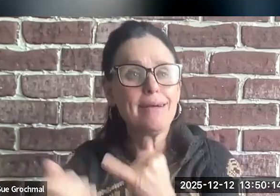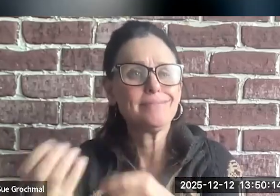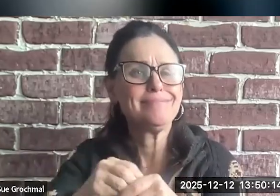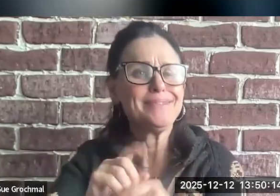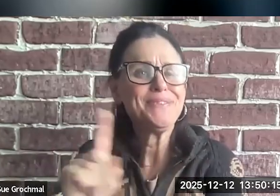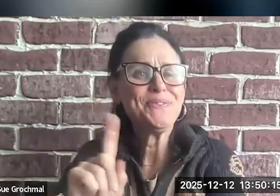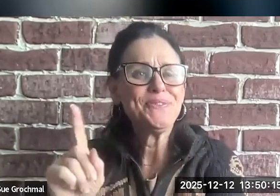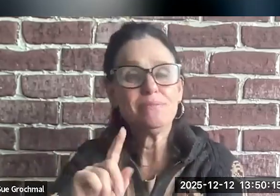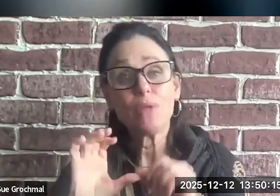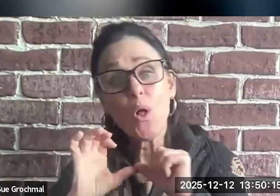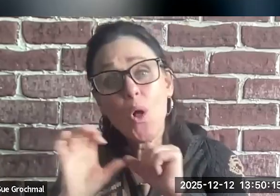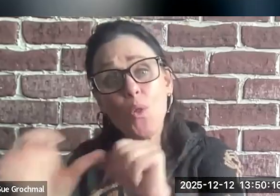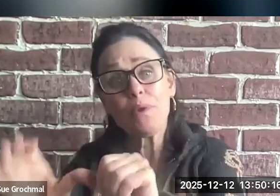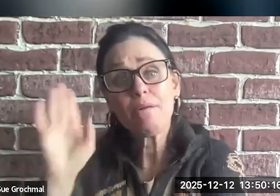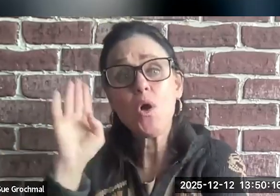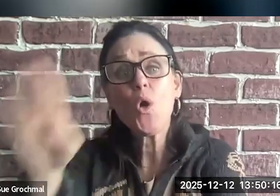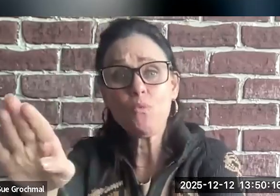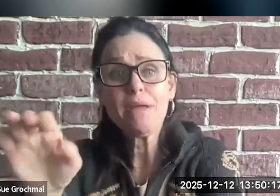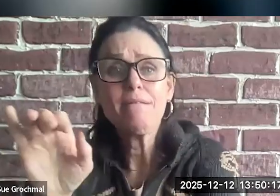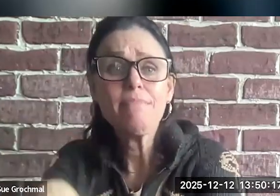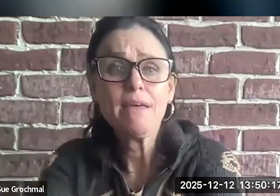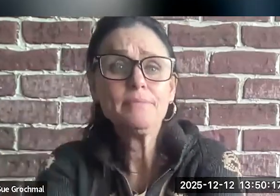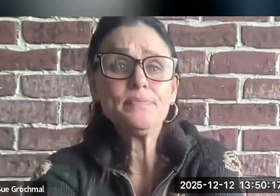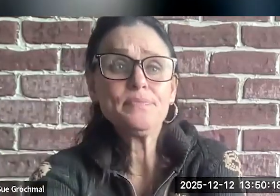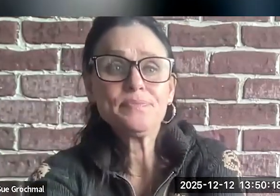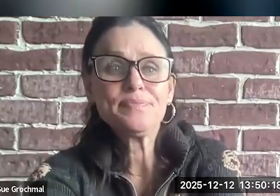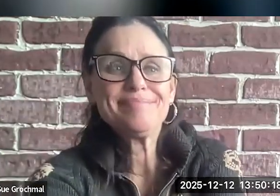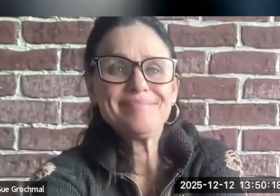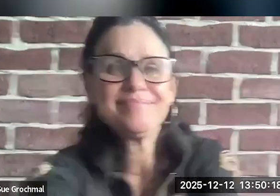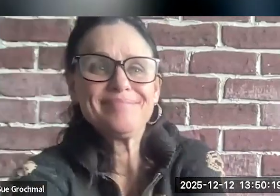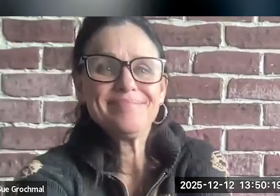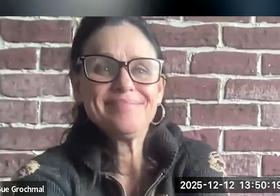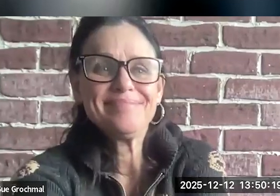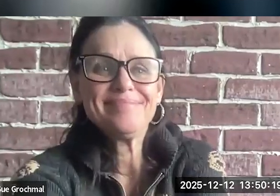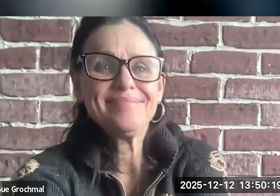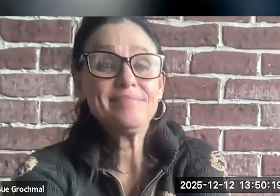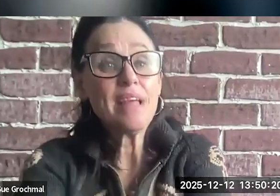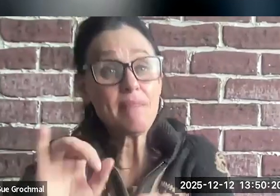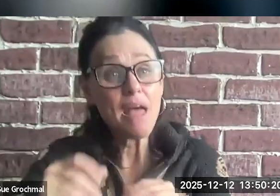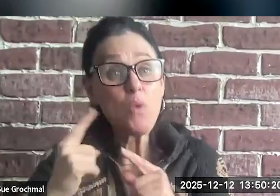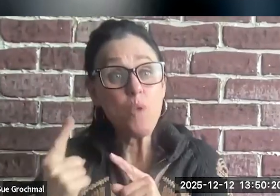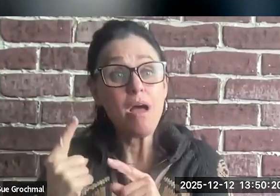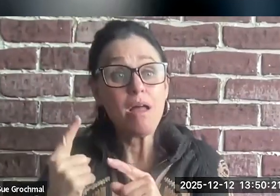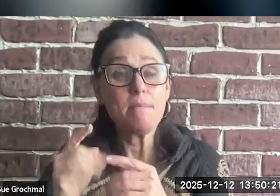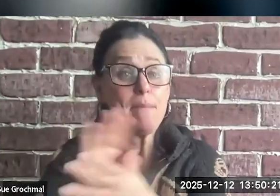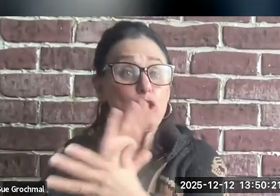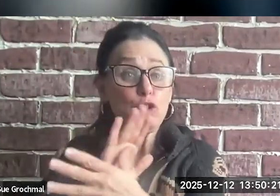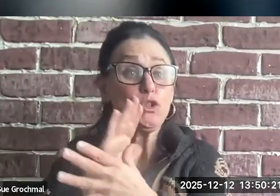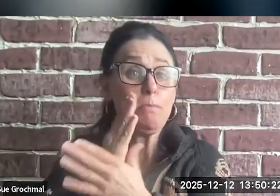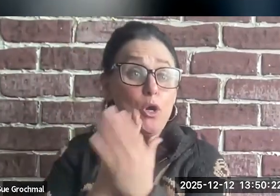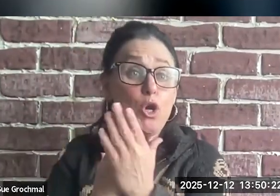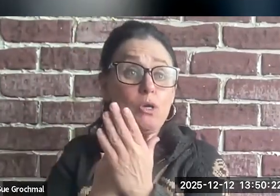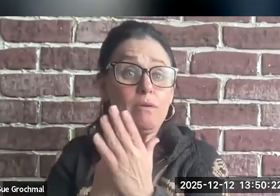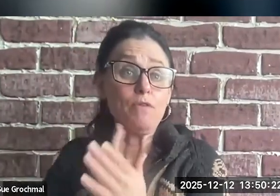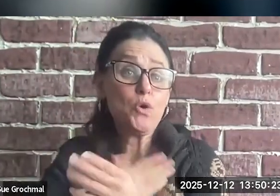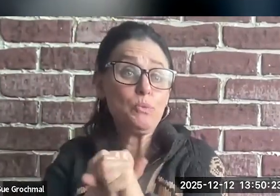is throughout the project, throughout the 3 years, right? And so they'll just add that's that's one of the major components of